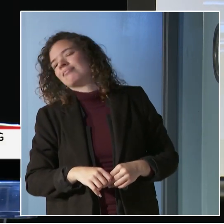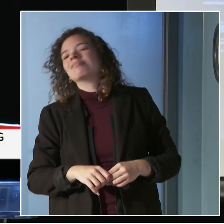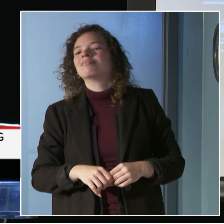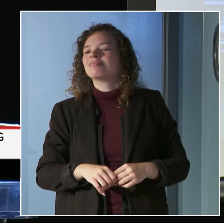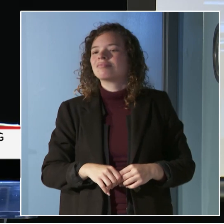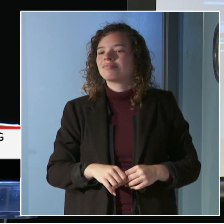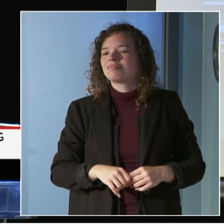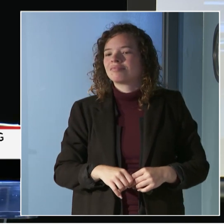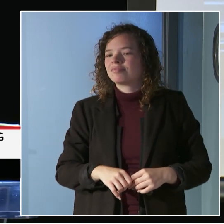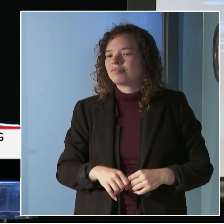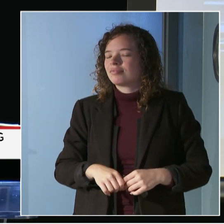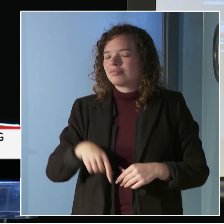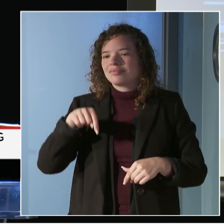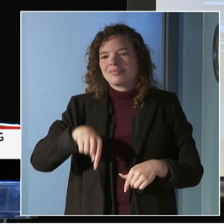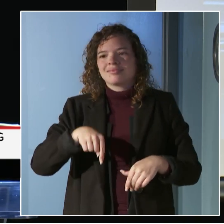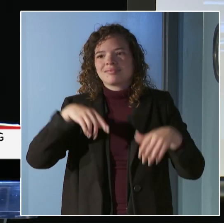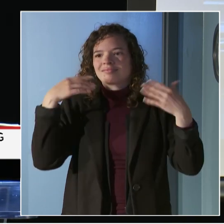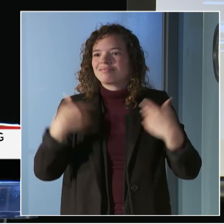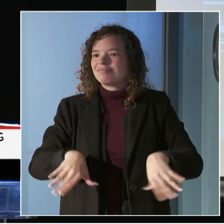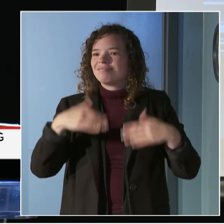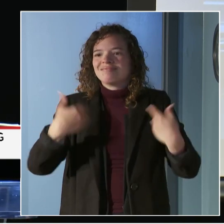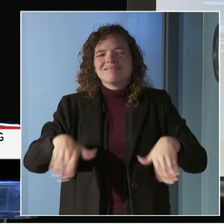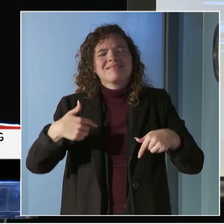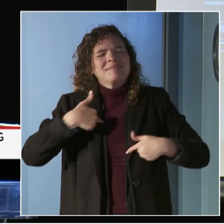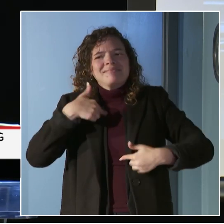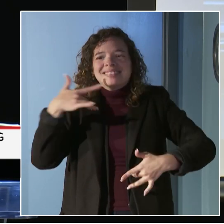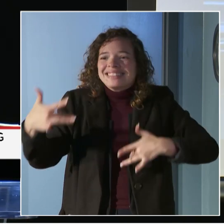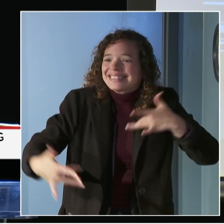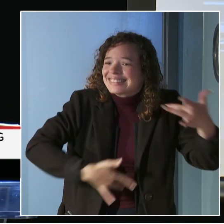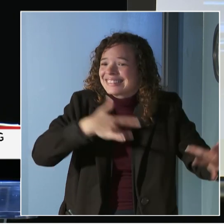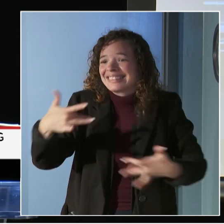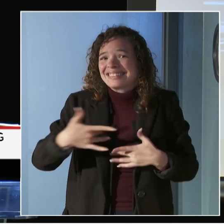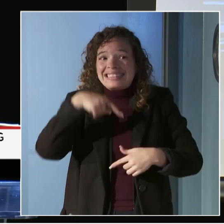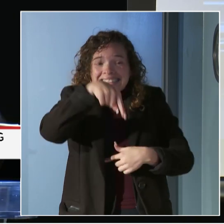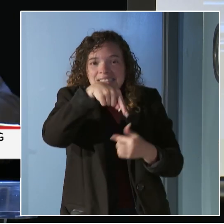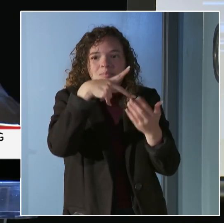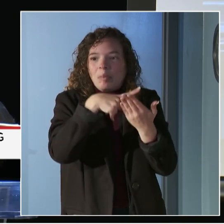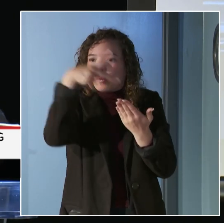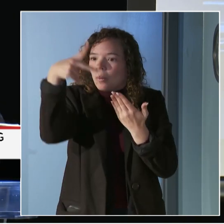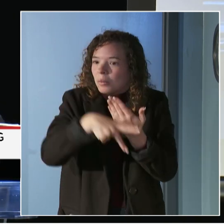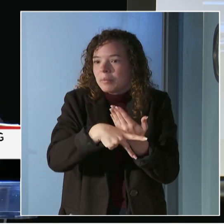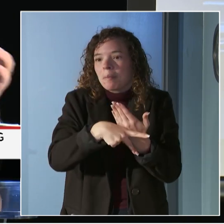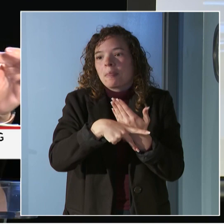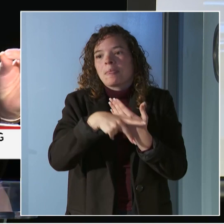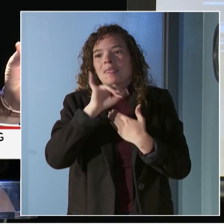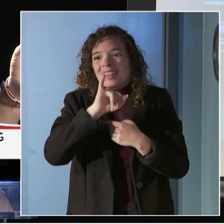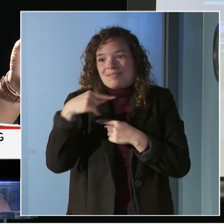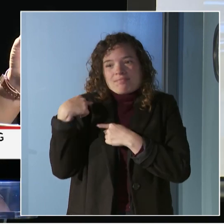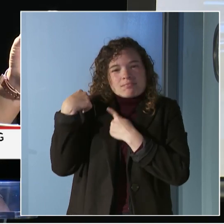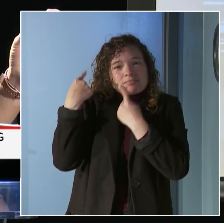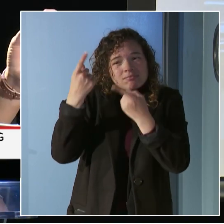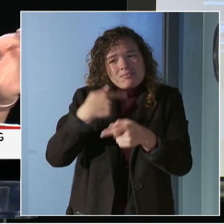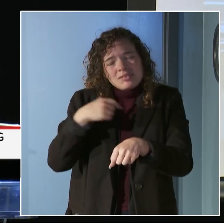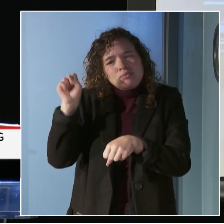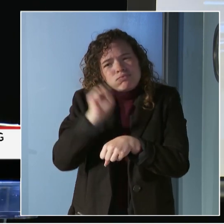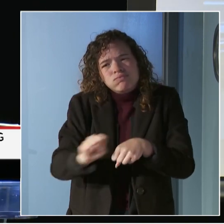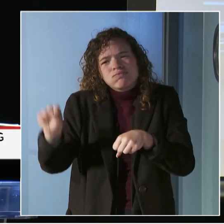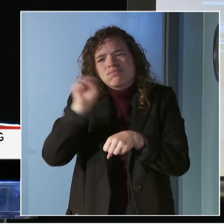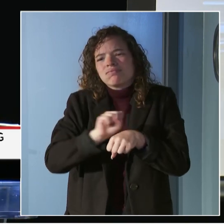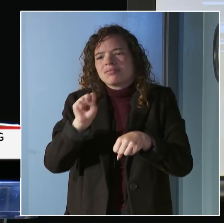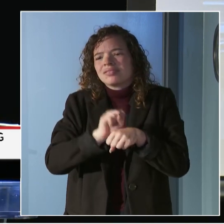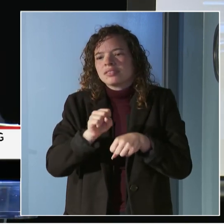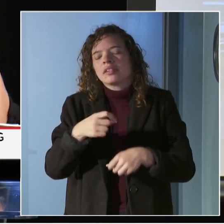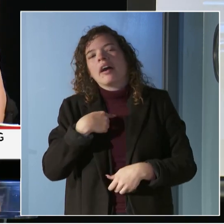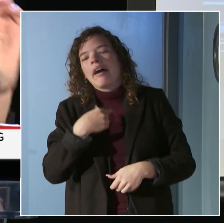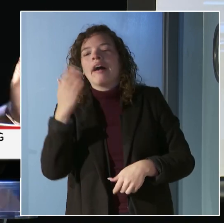This is a really exciting project, and it is a long time in the making. And I feel like I say that every time I'm up here with